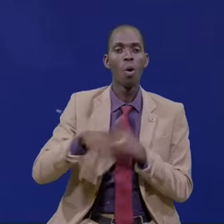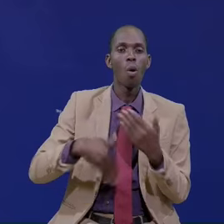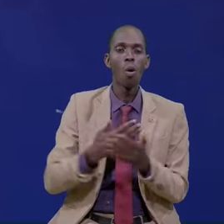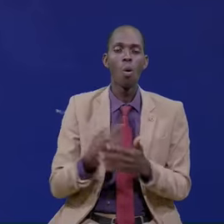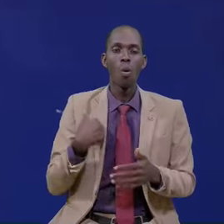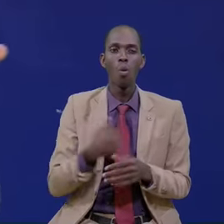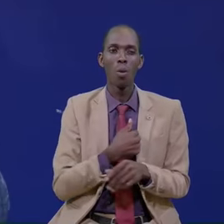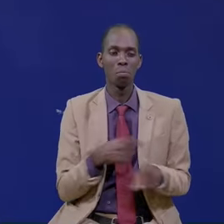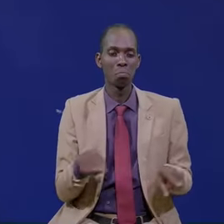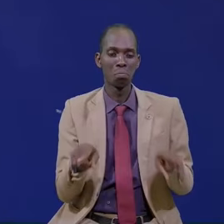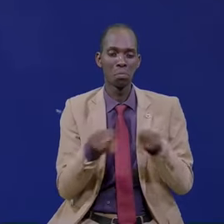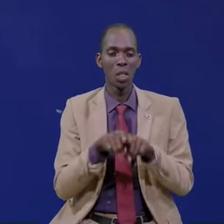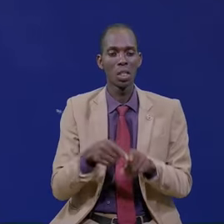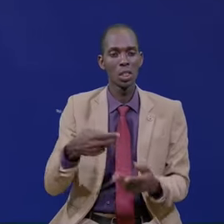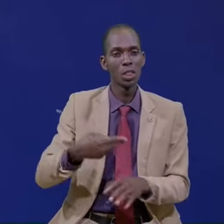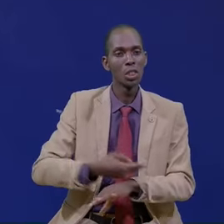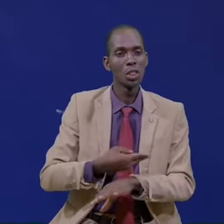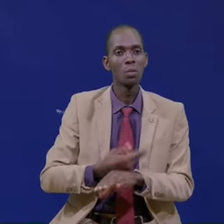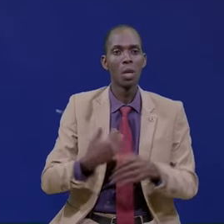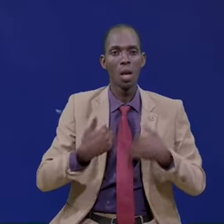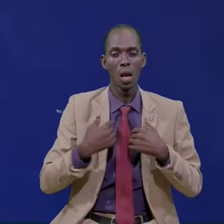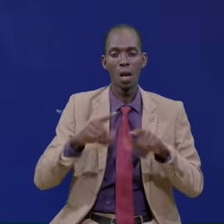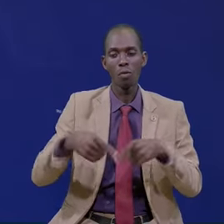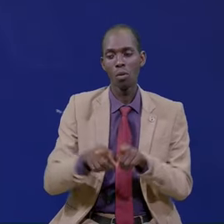sheep have gone astray